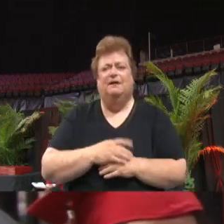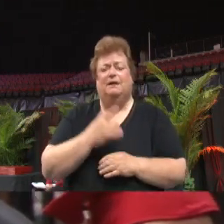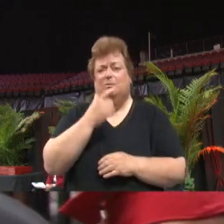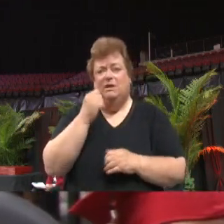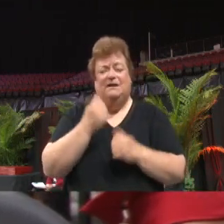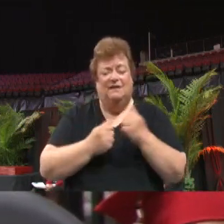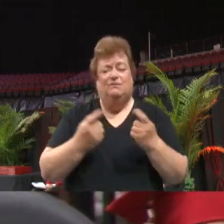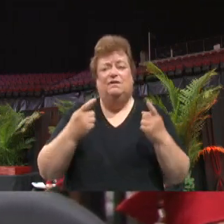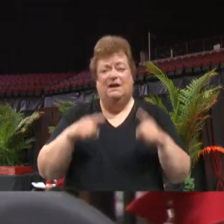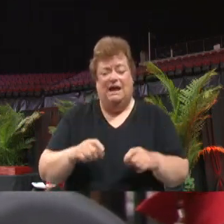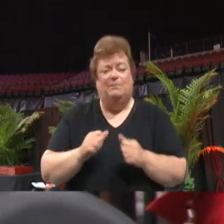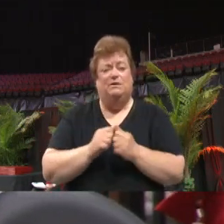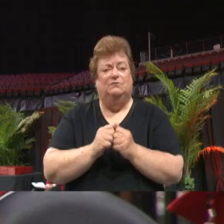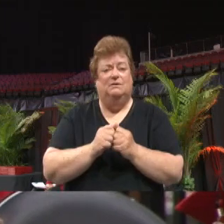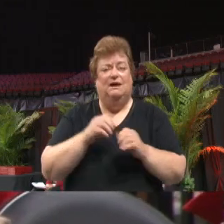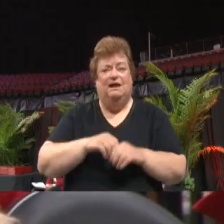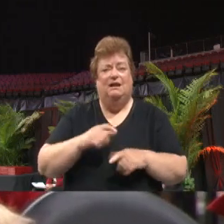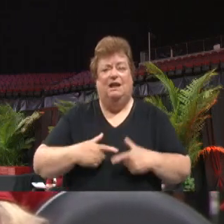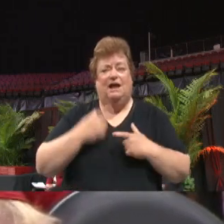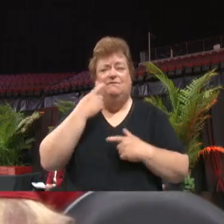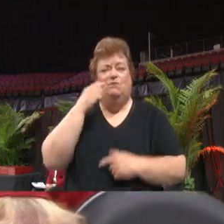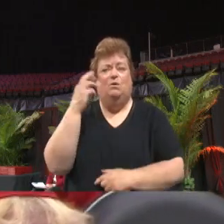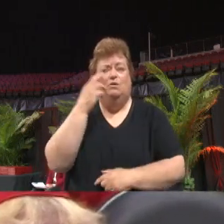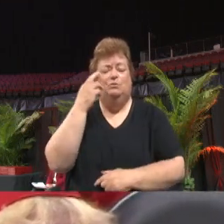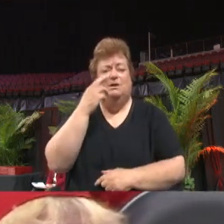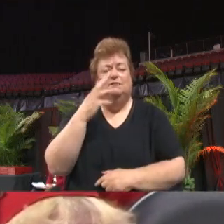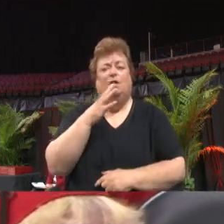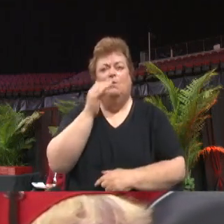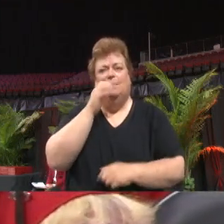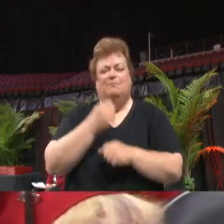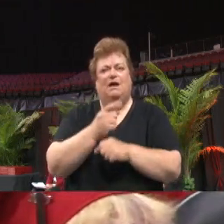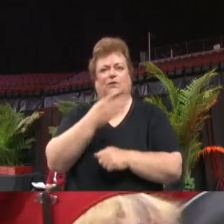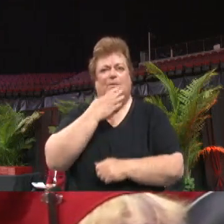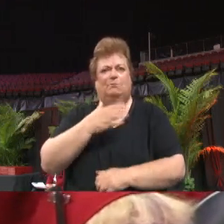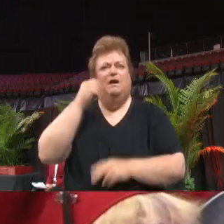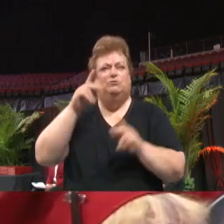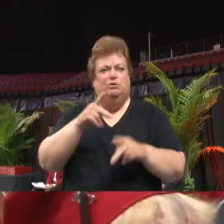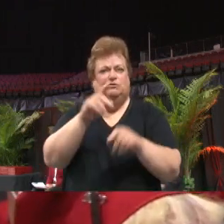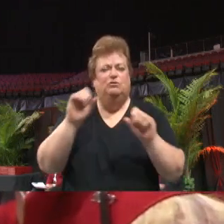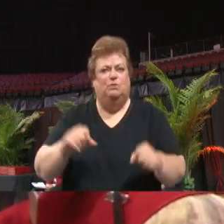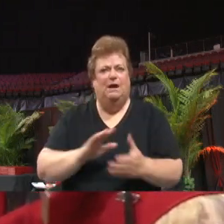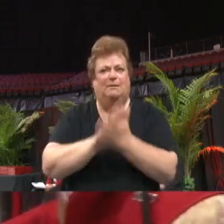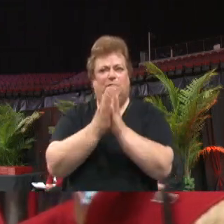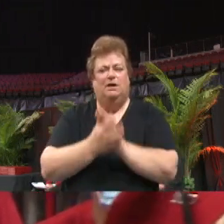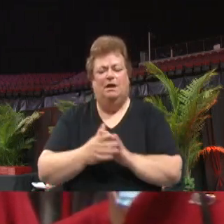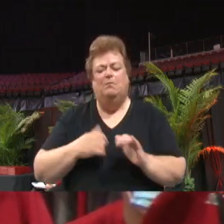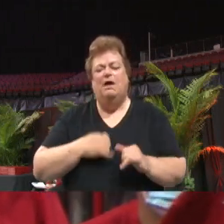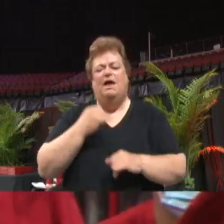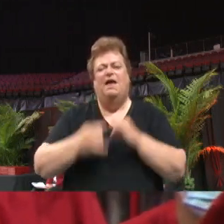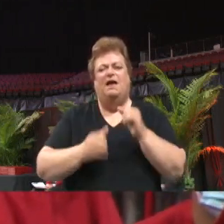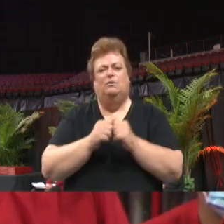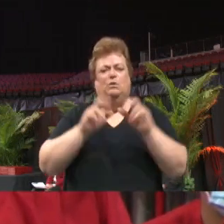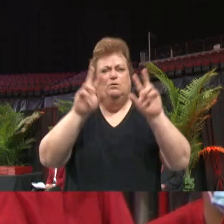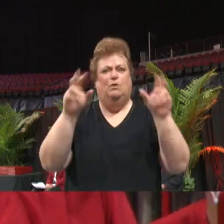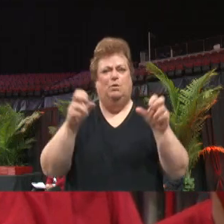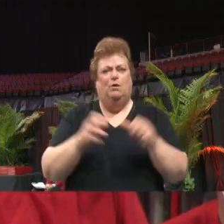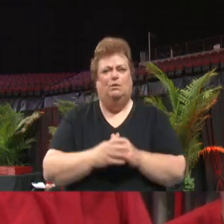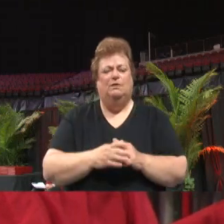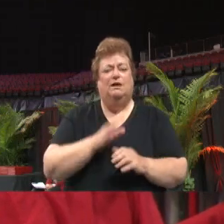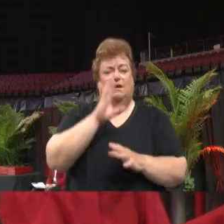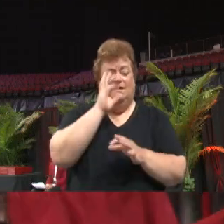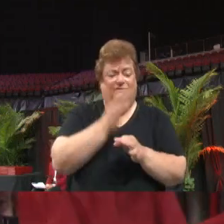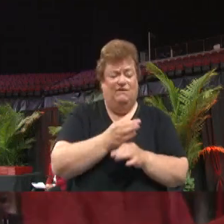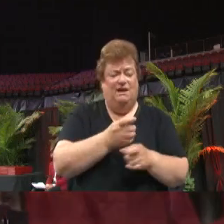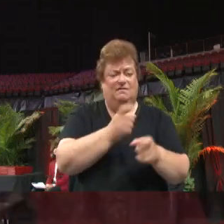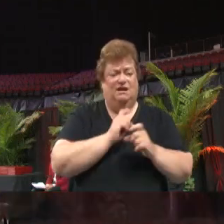reason, and will continue to make you the best person that you can be. I'm going to end this with a quote. Faith can give us